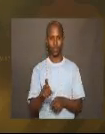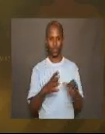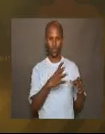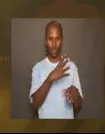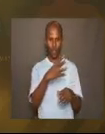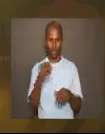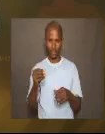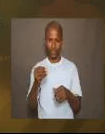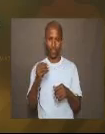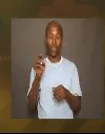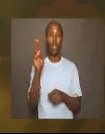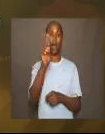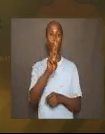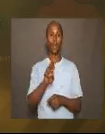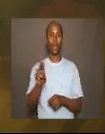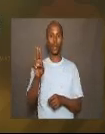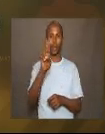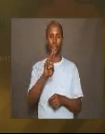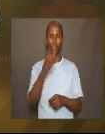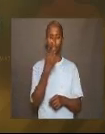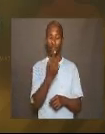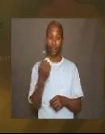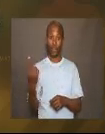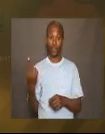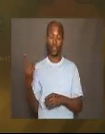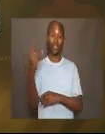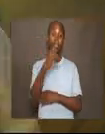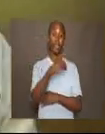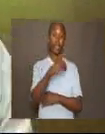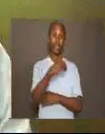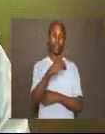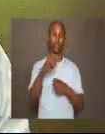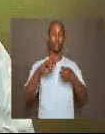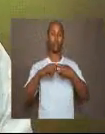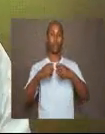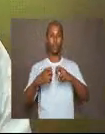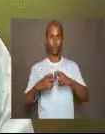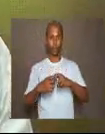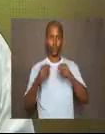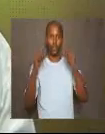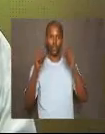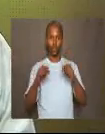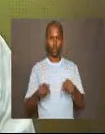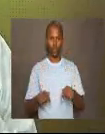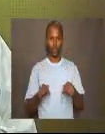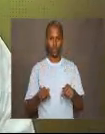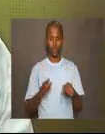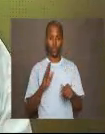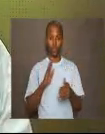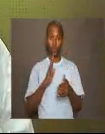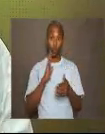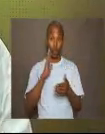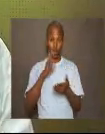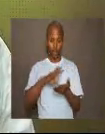and apply them to everyday problems. Today, we will